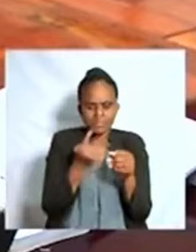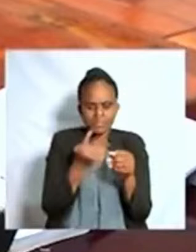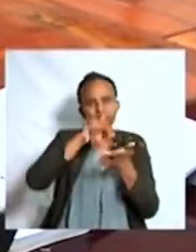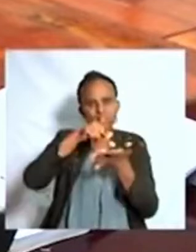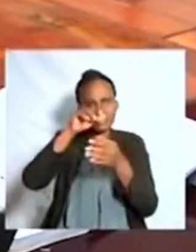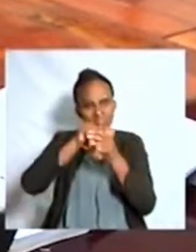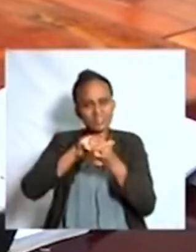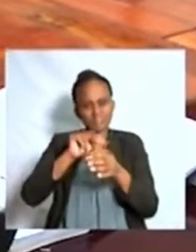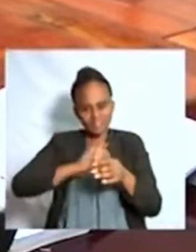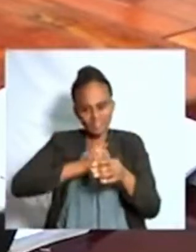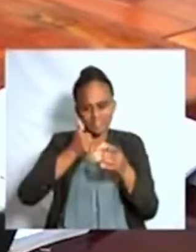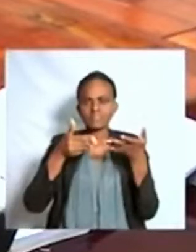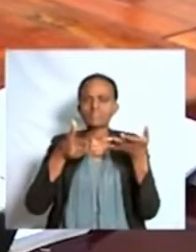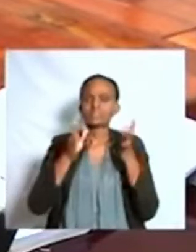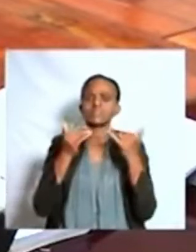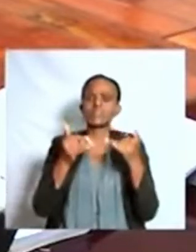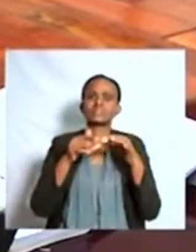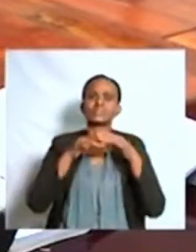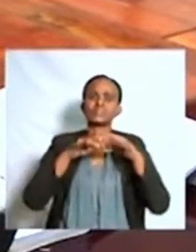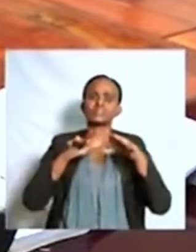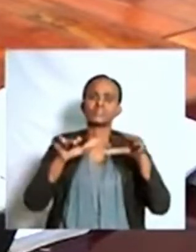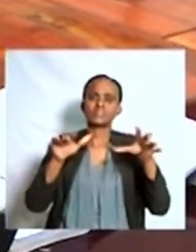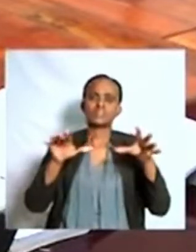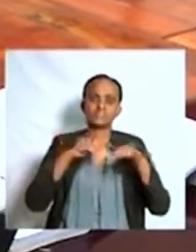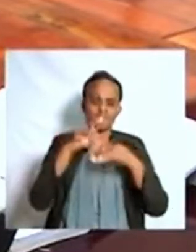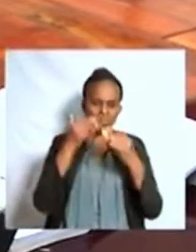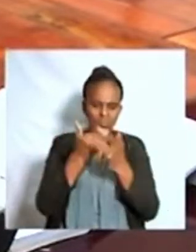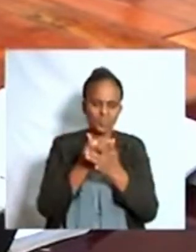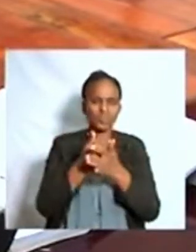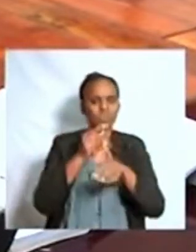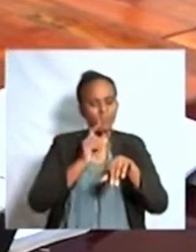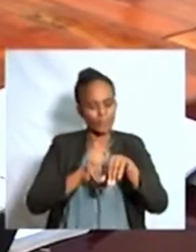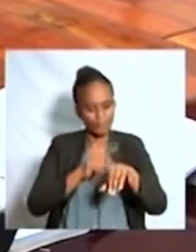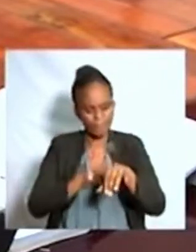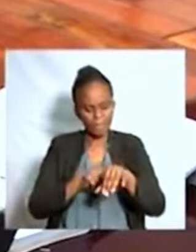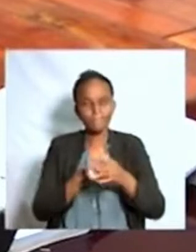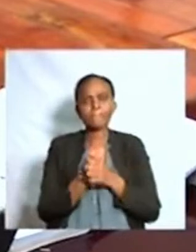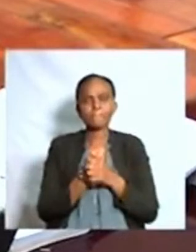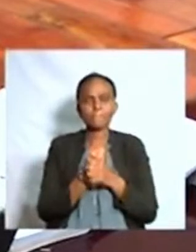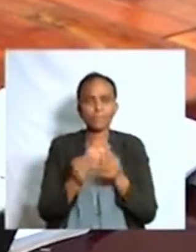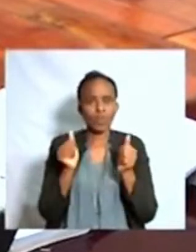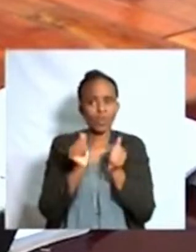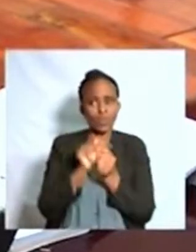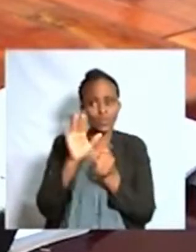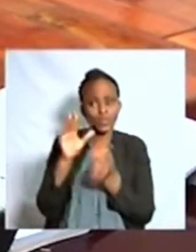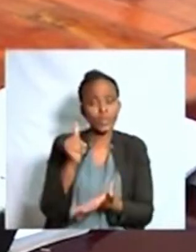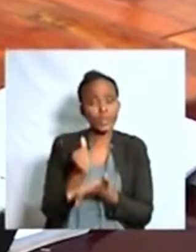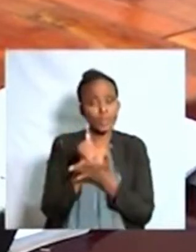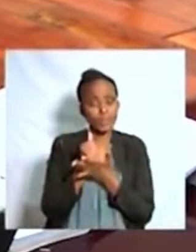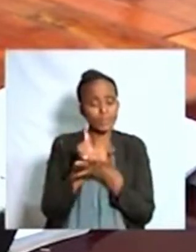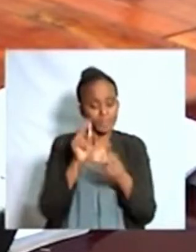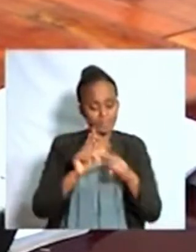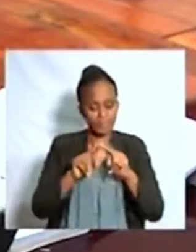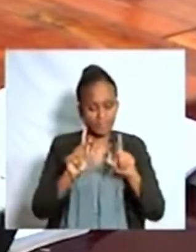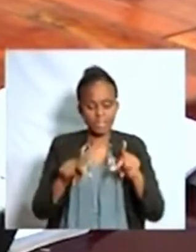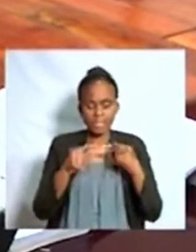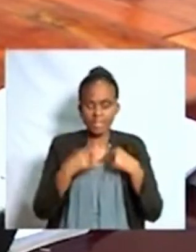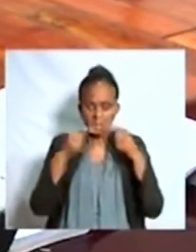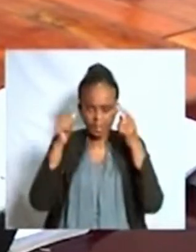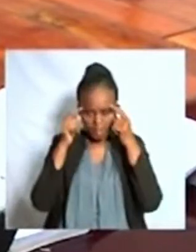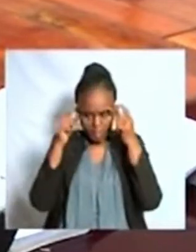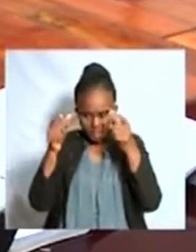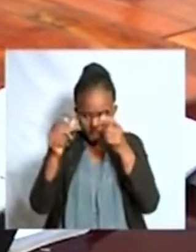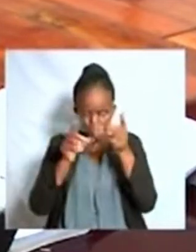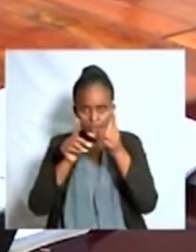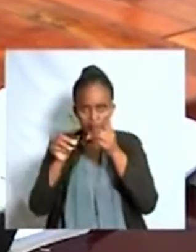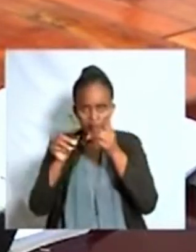Chair, we are allowing them to spread it over a given period. With your indulgence, Chair, I can request Director of Finance to